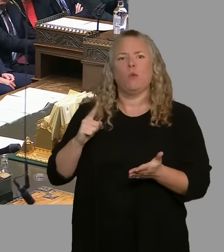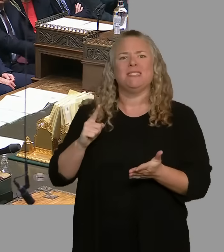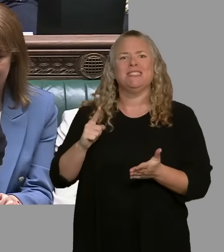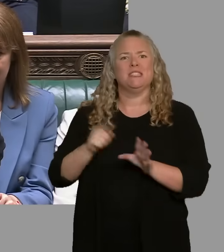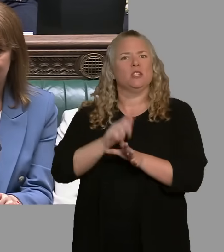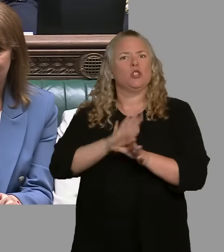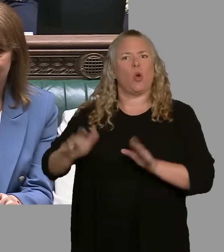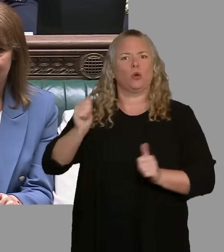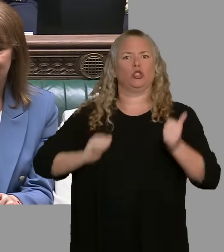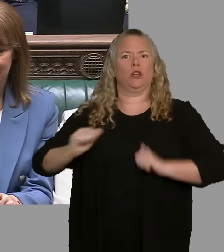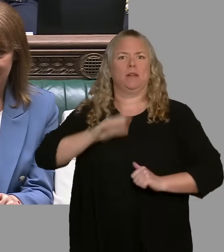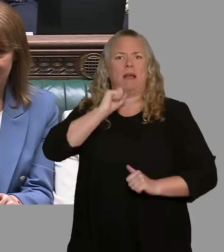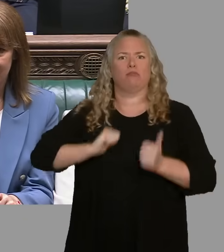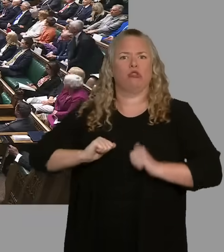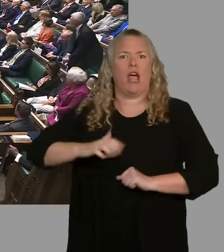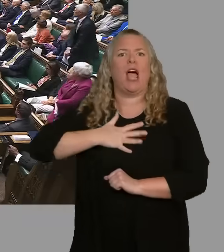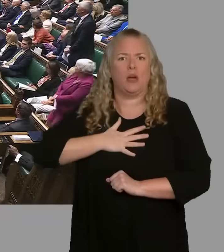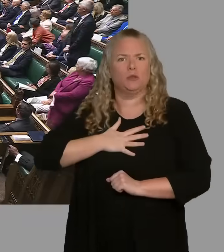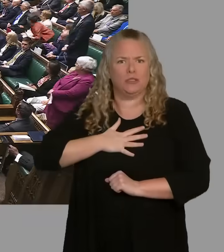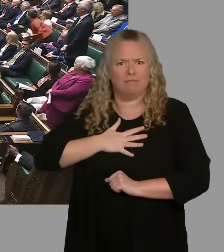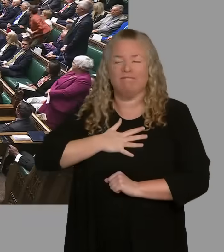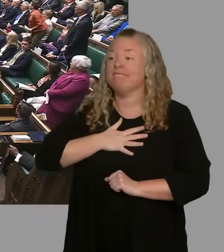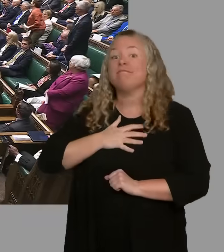create jobs across the country.